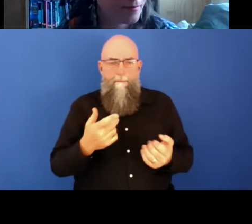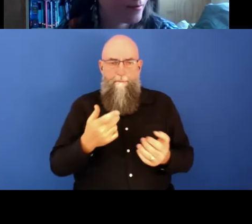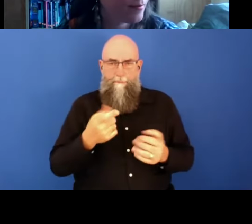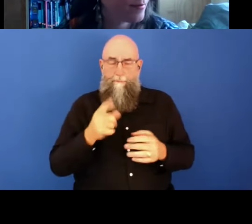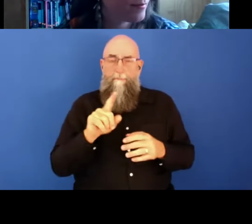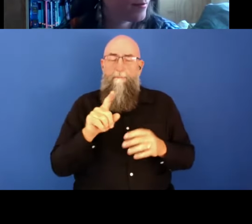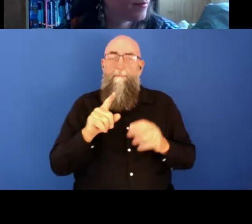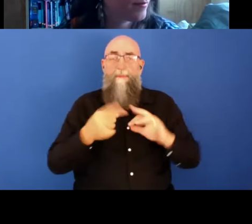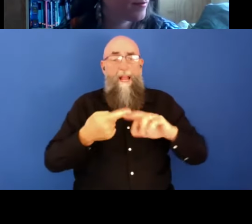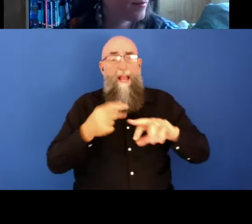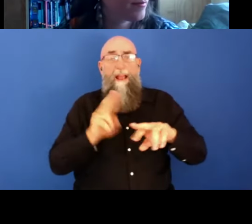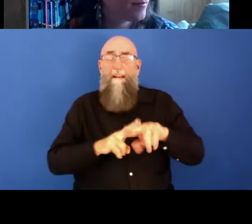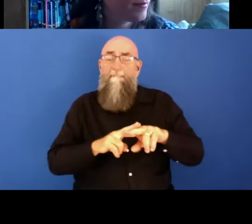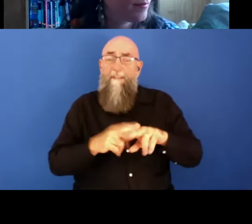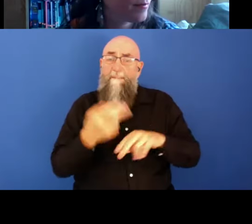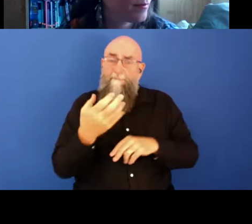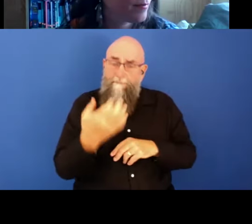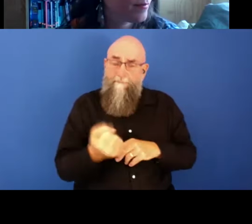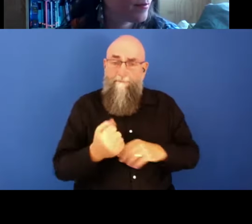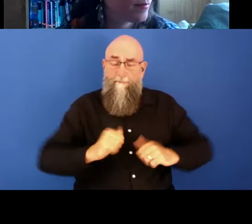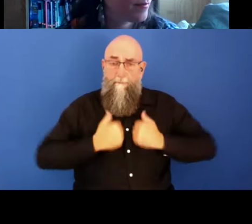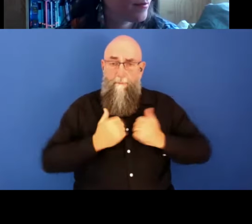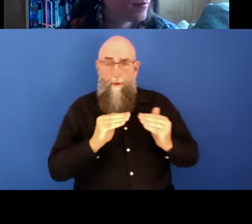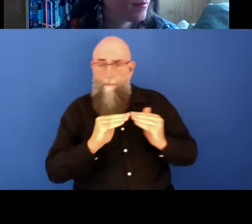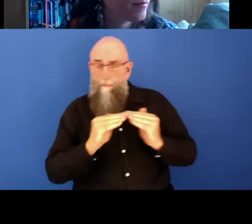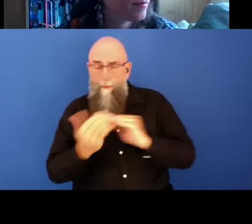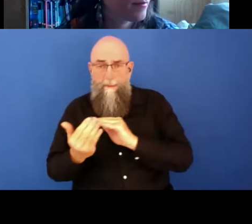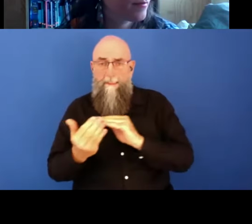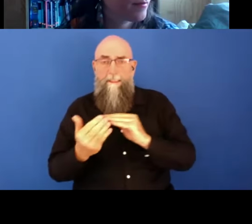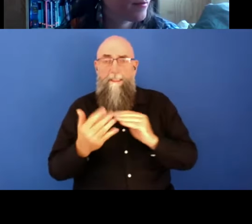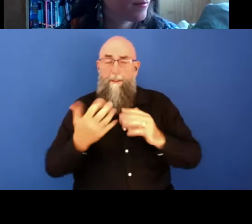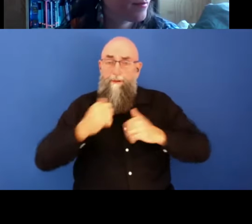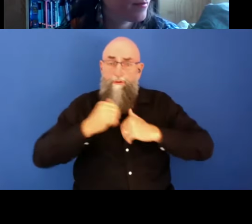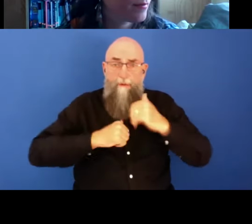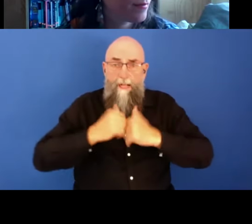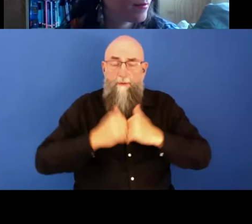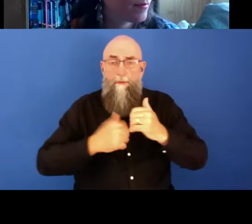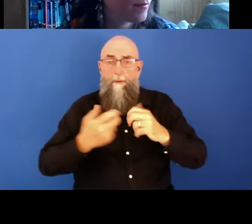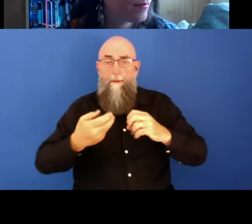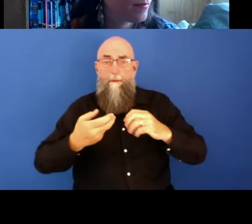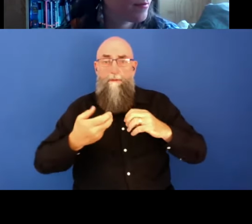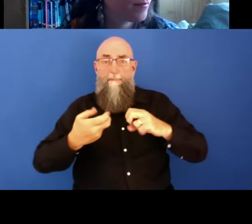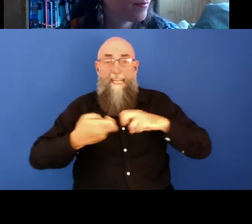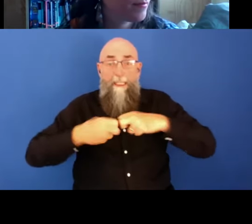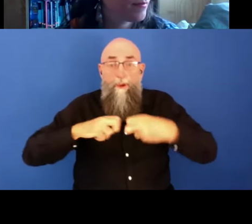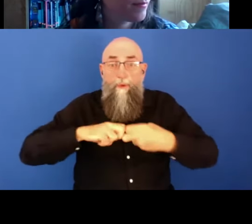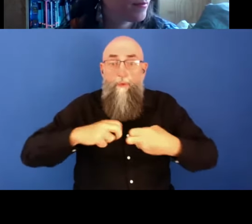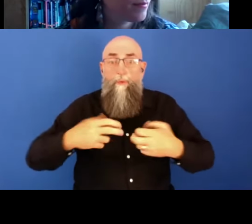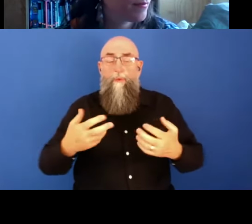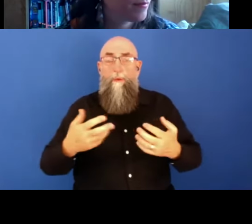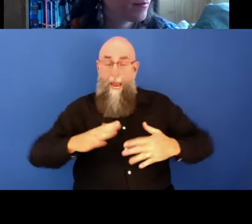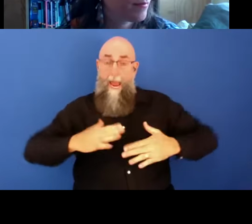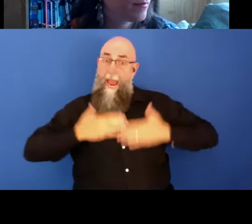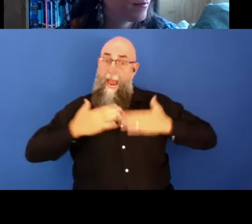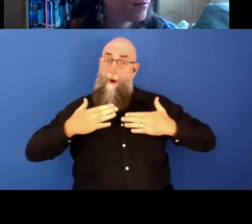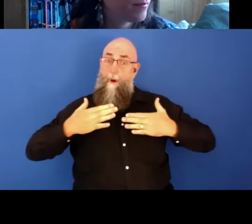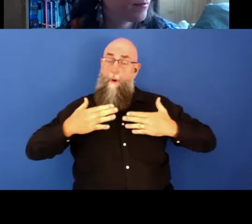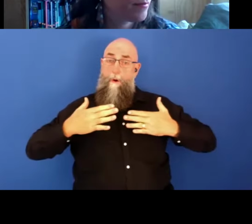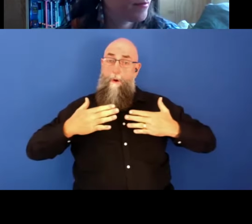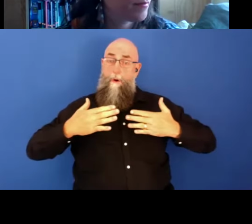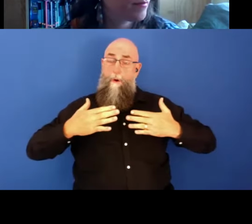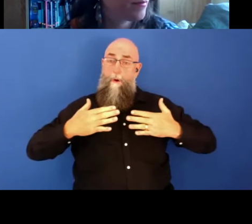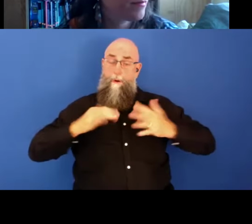issues of our communities and of our you know uh our society become apparent to an artist